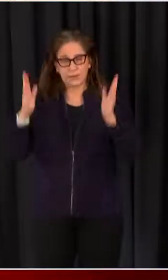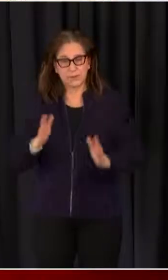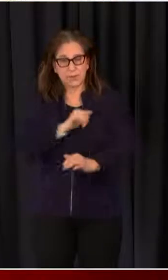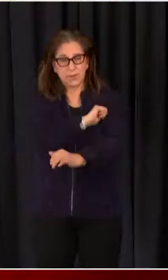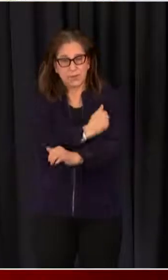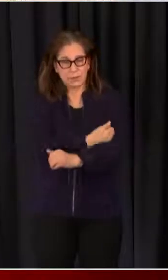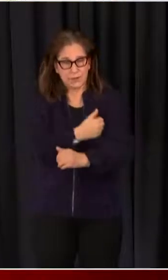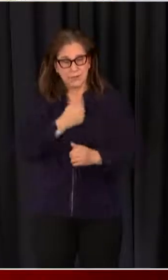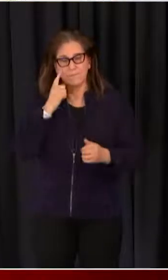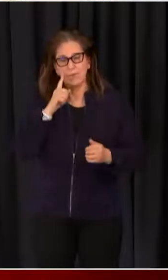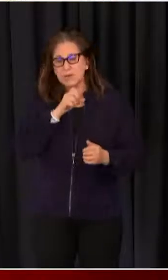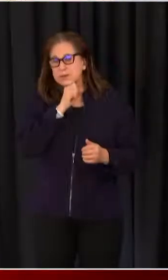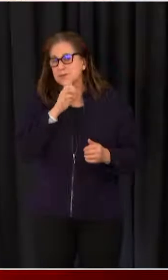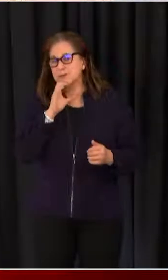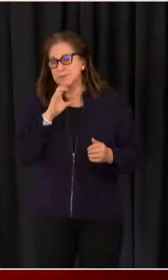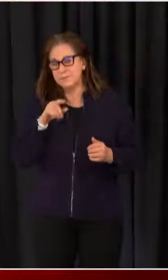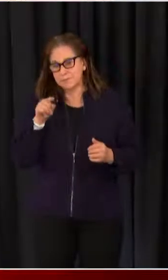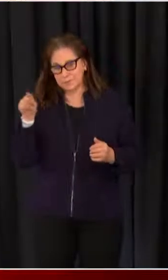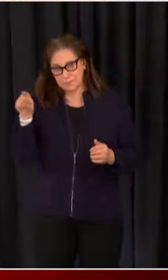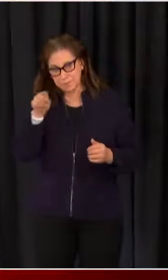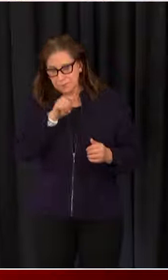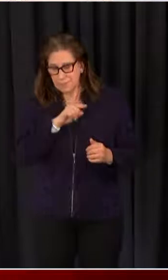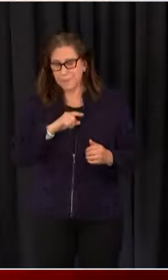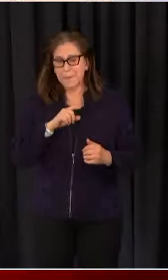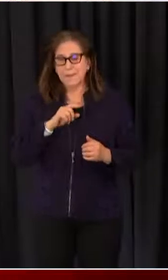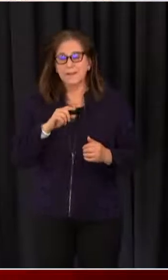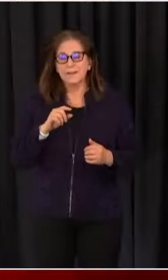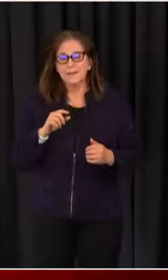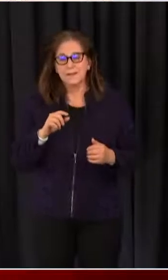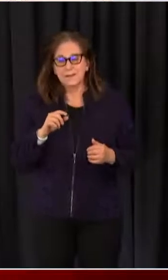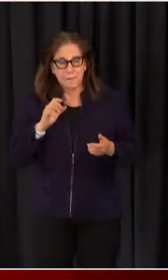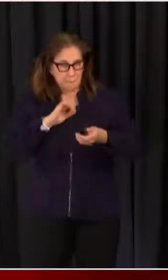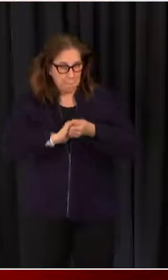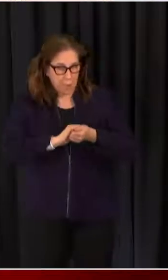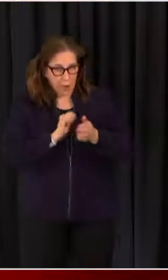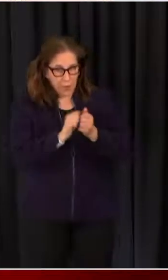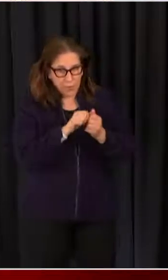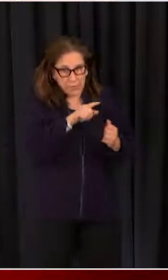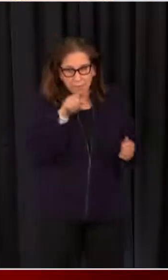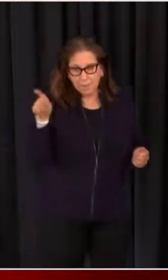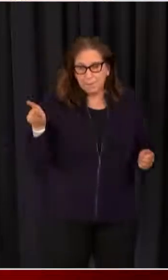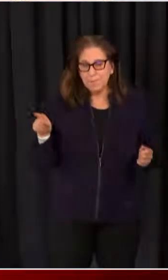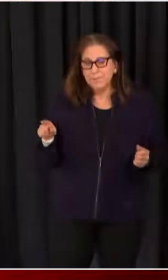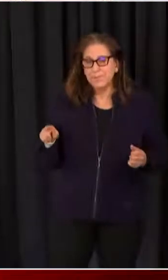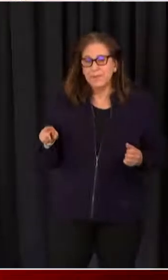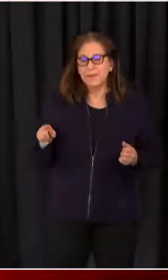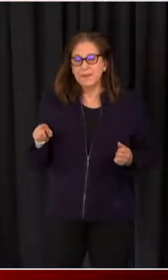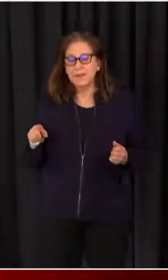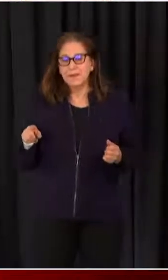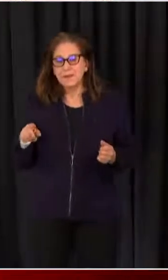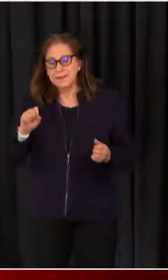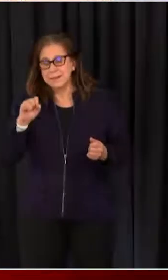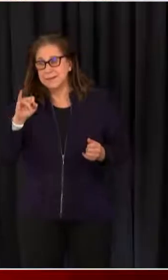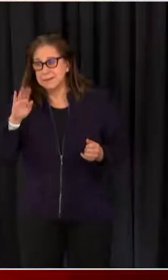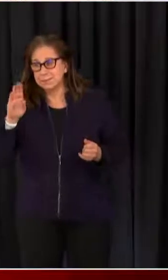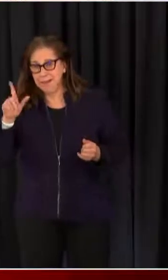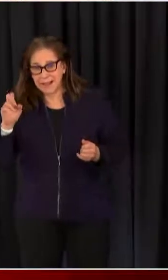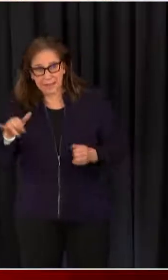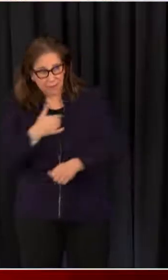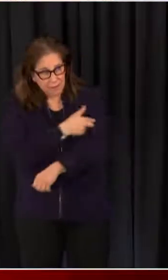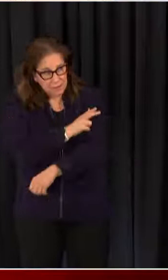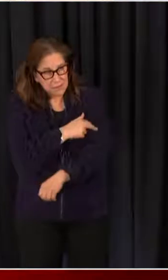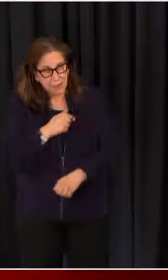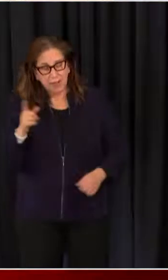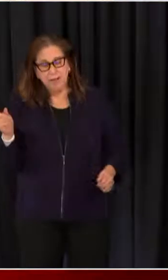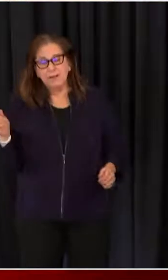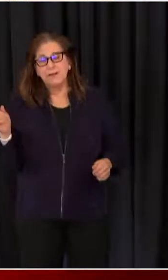Housing Vaccination Initiative, and this is a partnership with Sibley. And over 1,000 people have